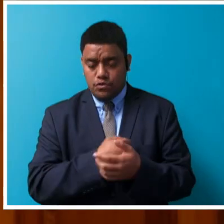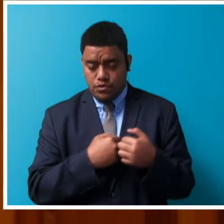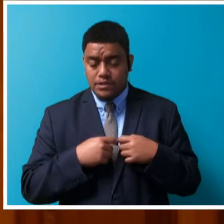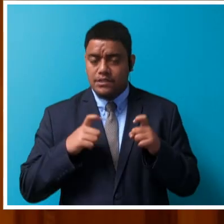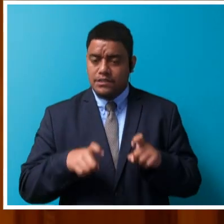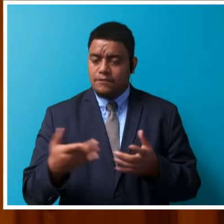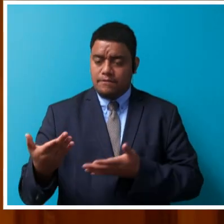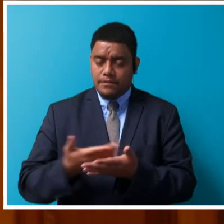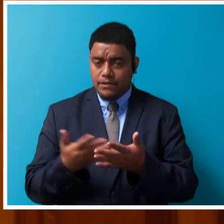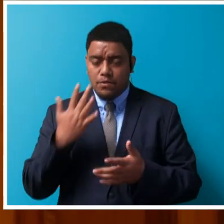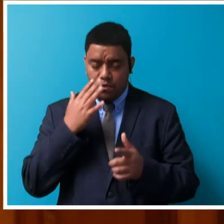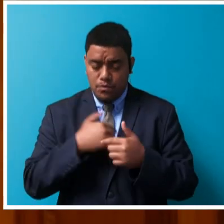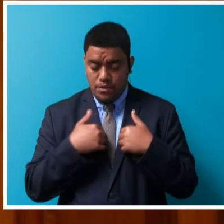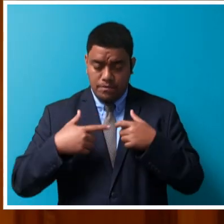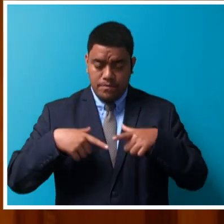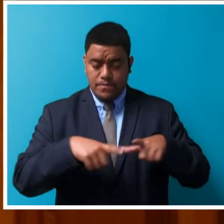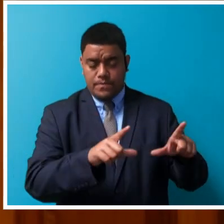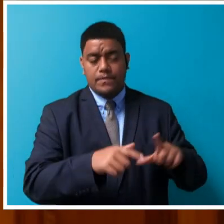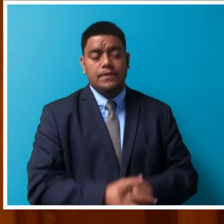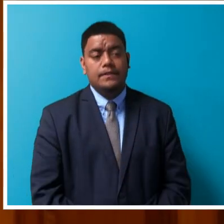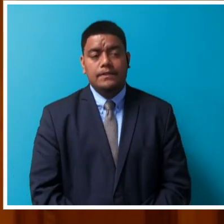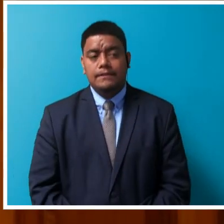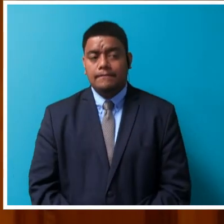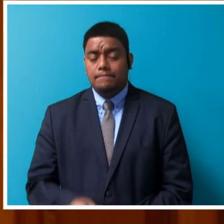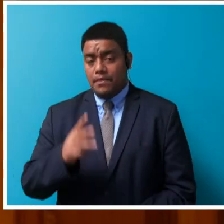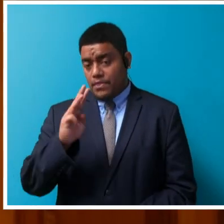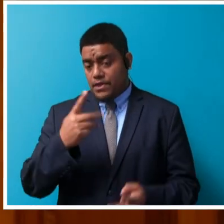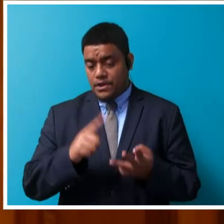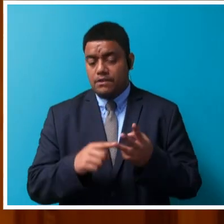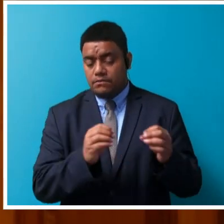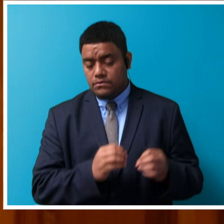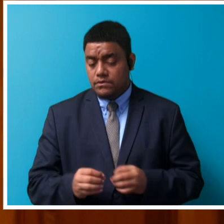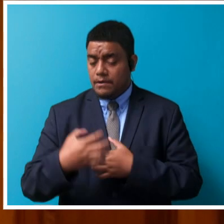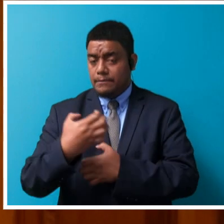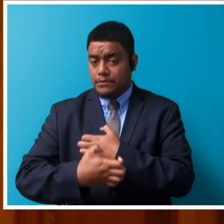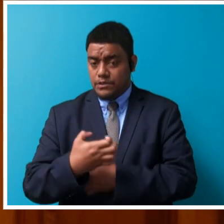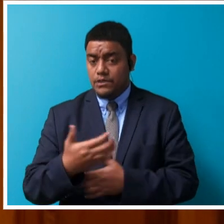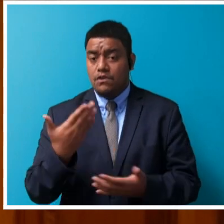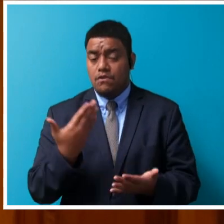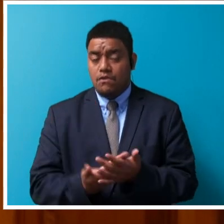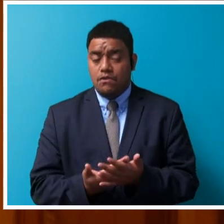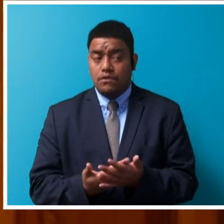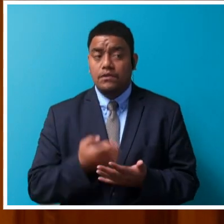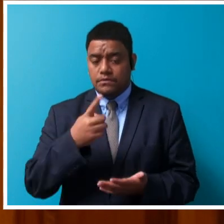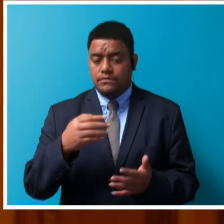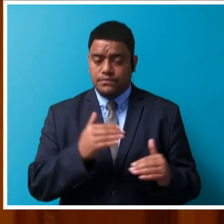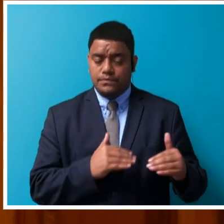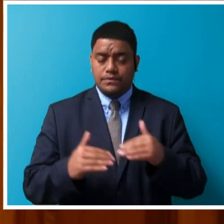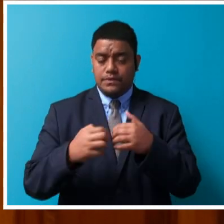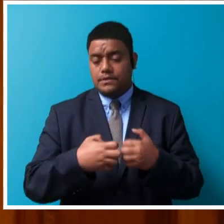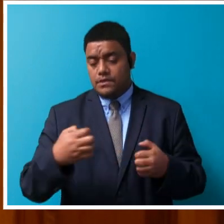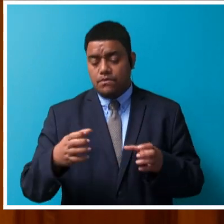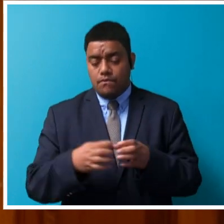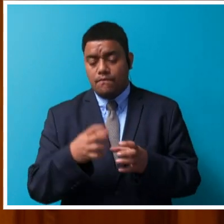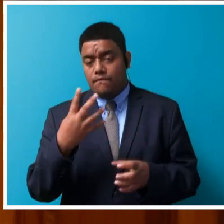agile when deploying diplomatic talent. Third, our operational machinery relies heavily on standard expenditure Group